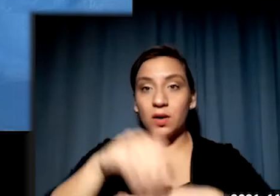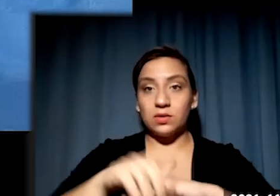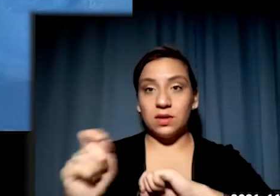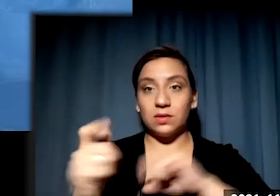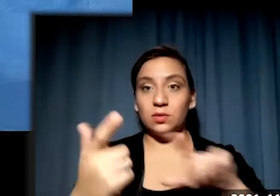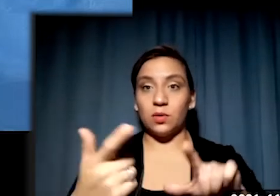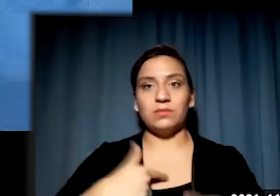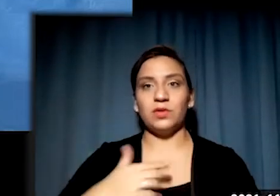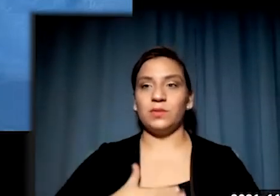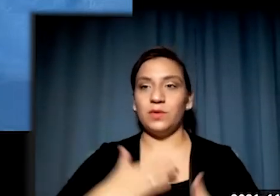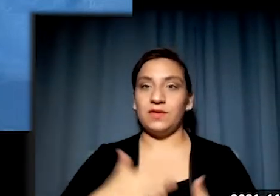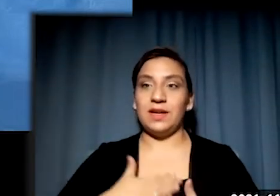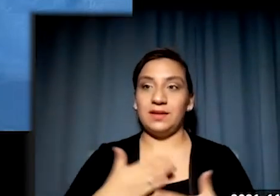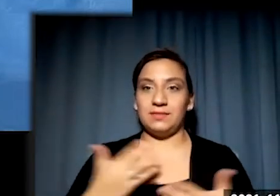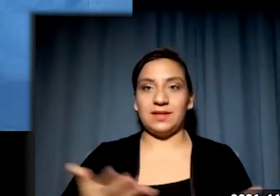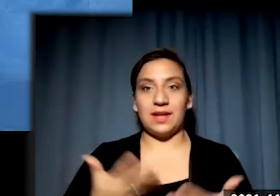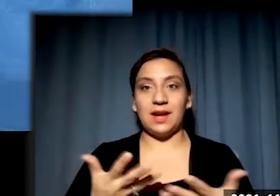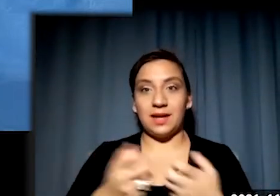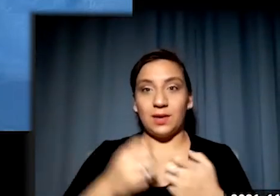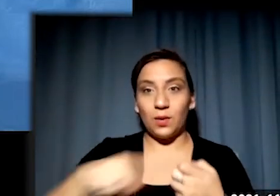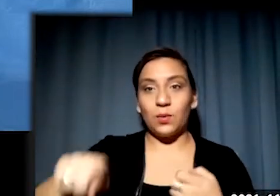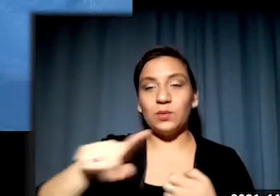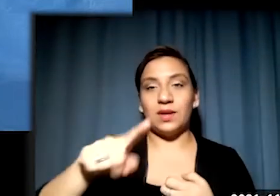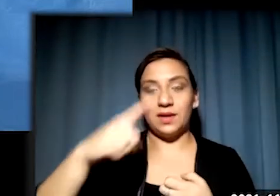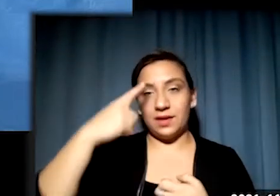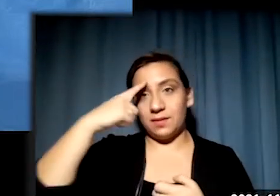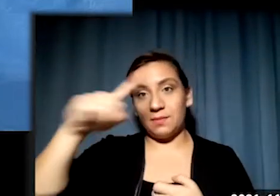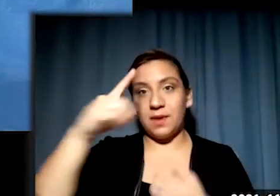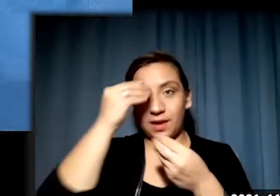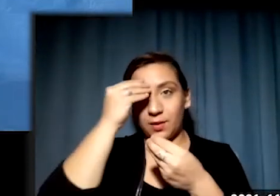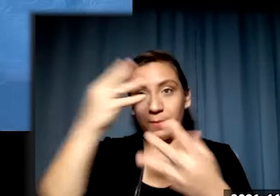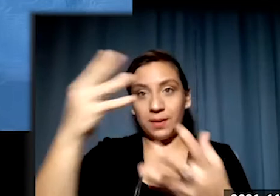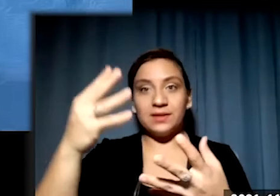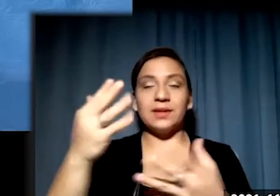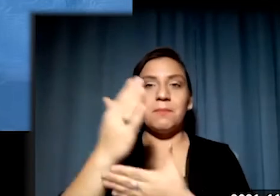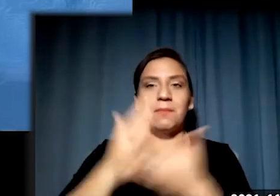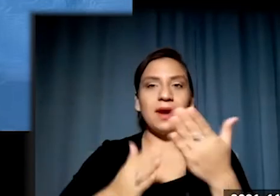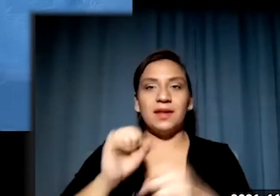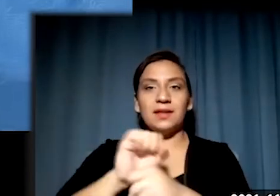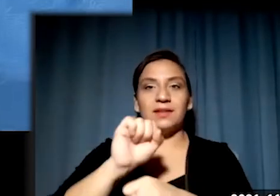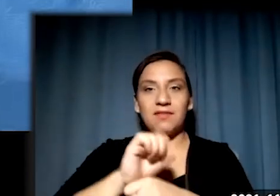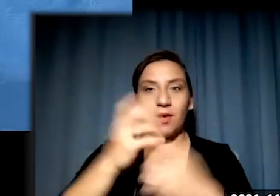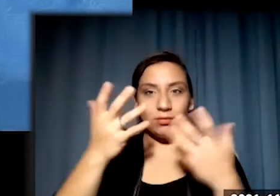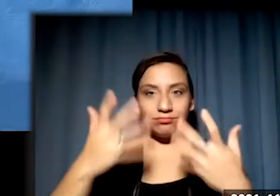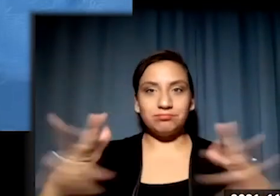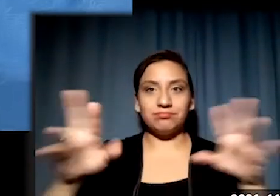able to share some of the work that has been done, taking into account the important